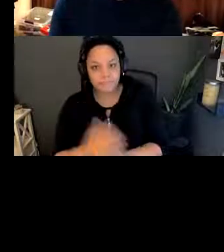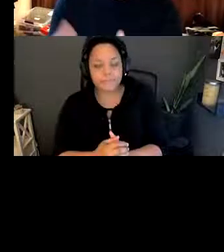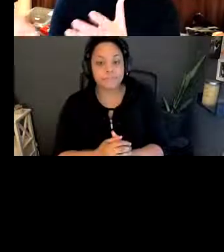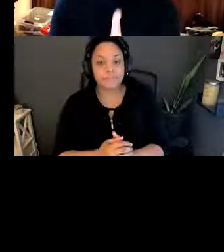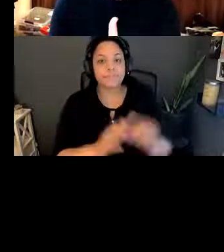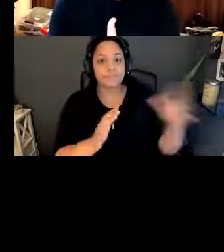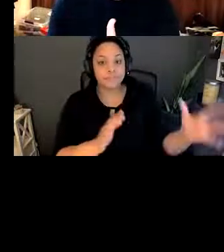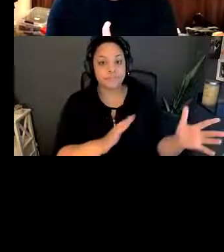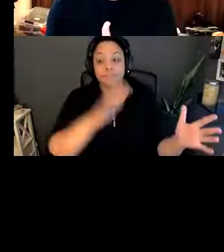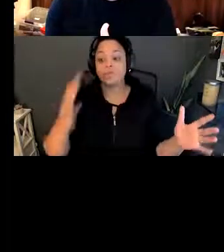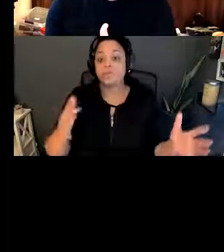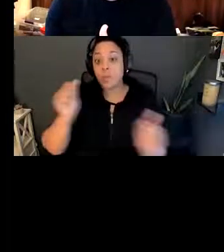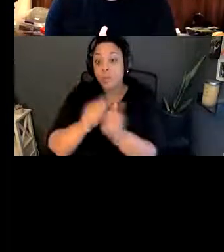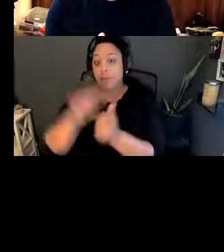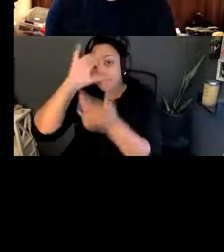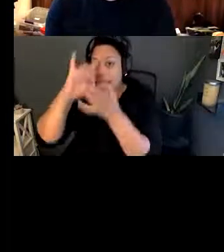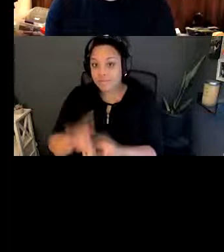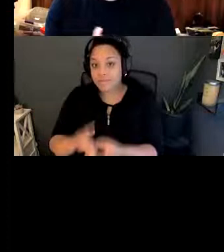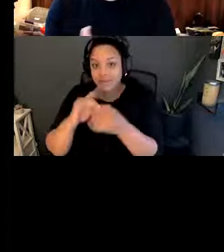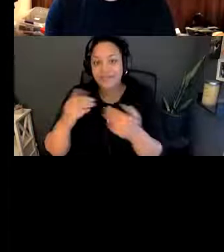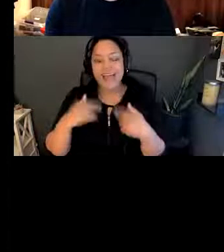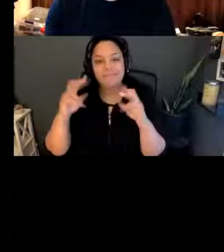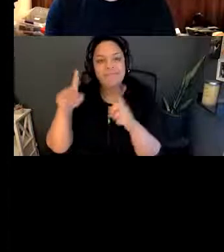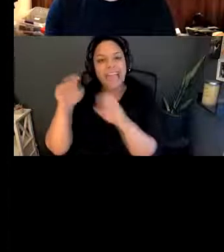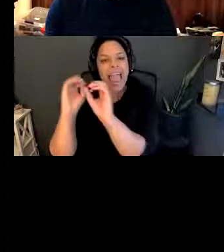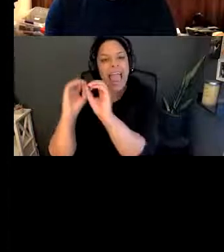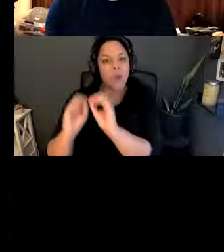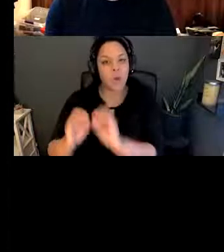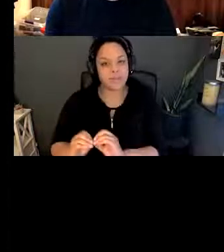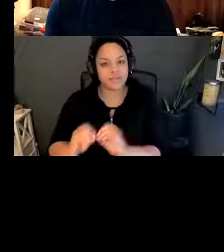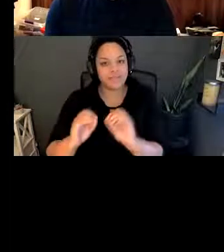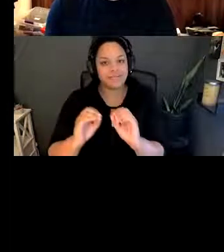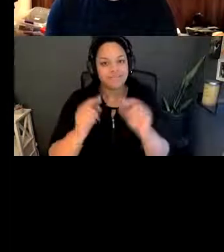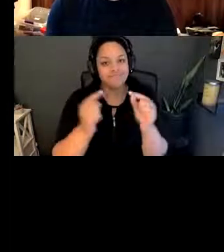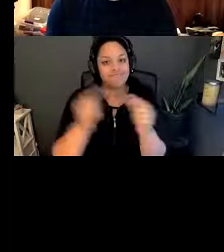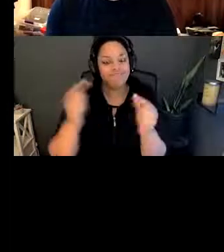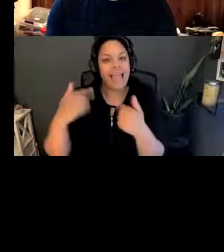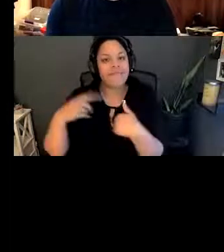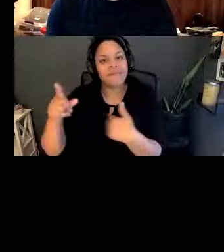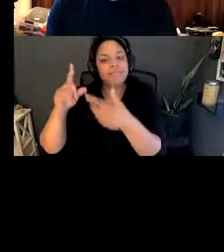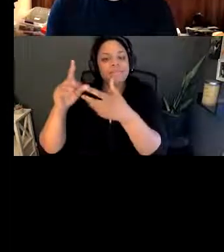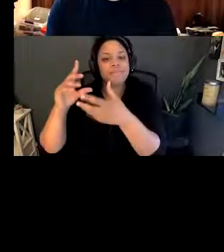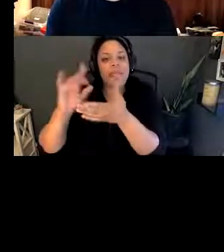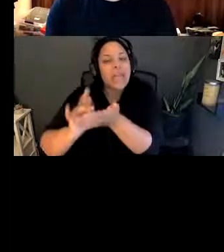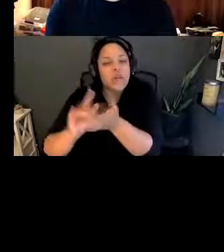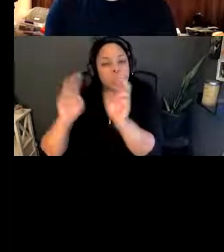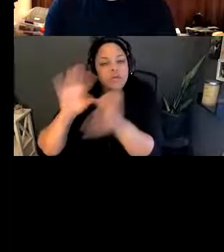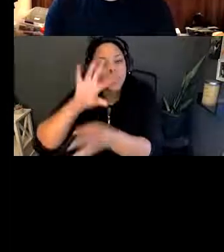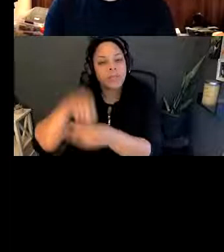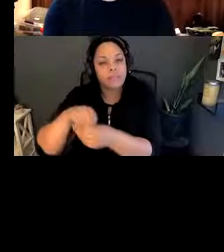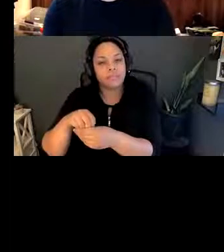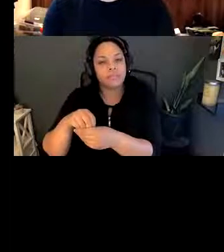are these antidotes, if you will, to mindfulness that allow people, for